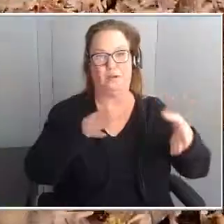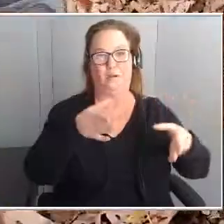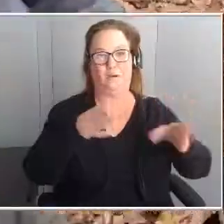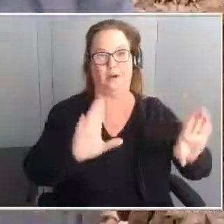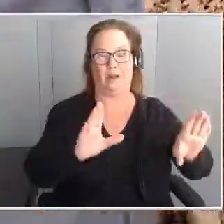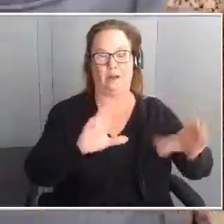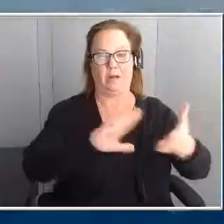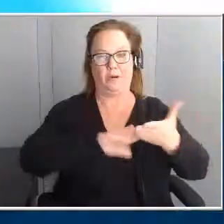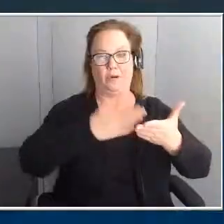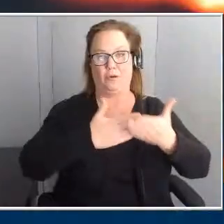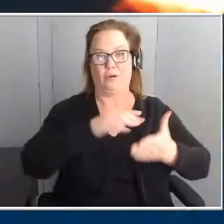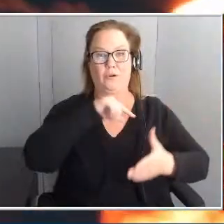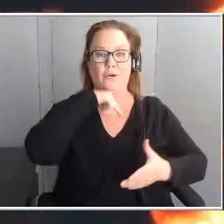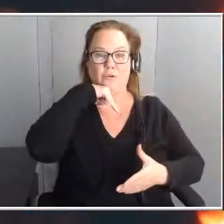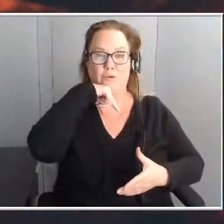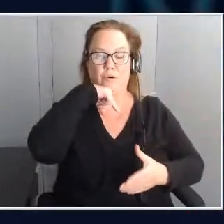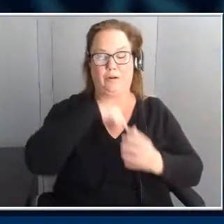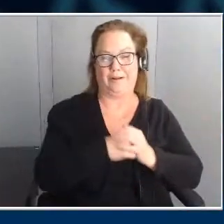turkey.